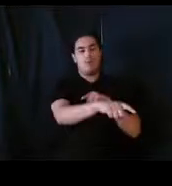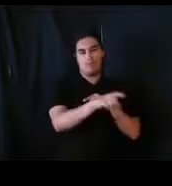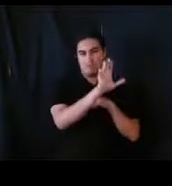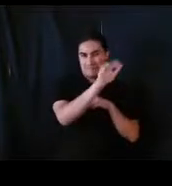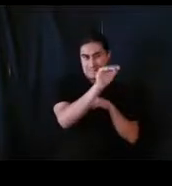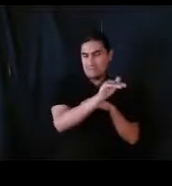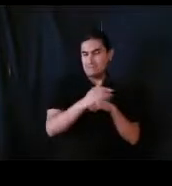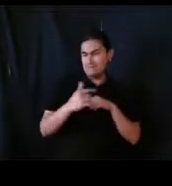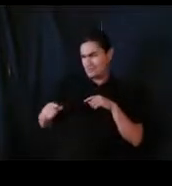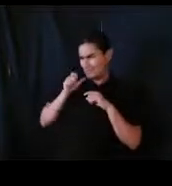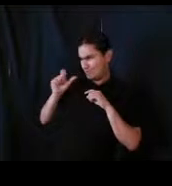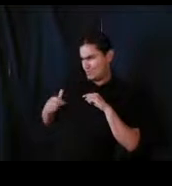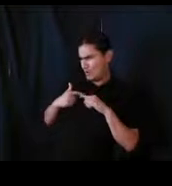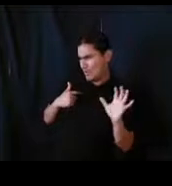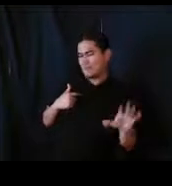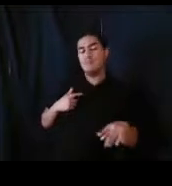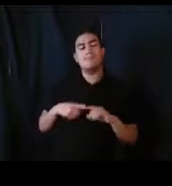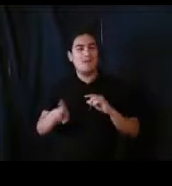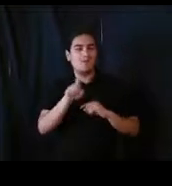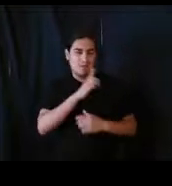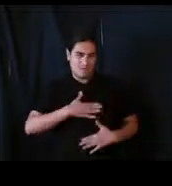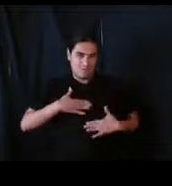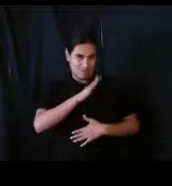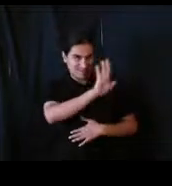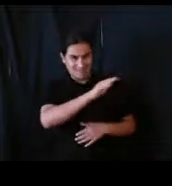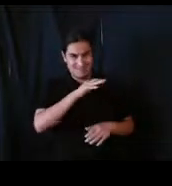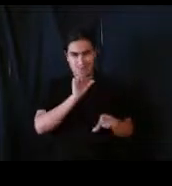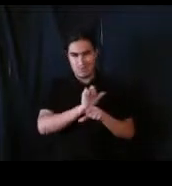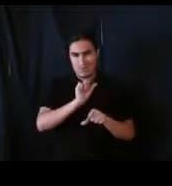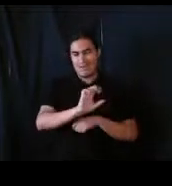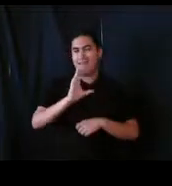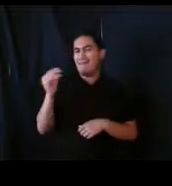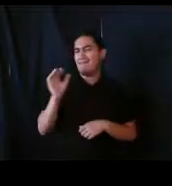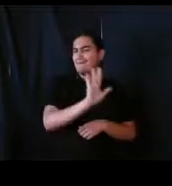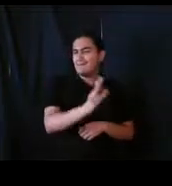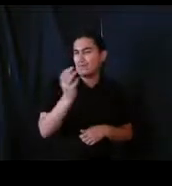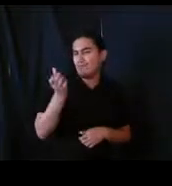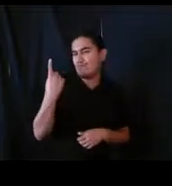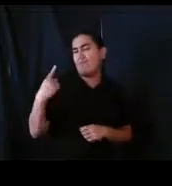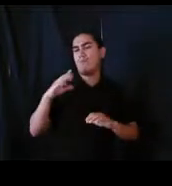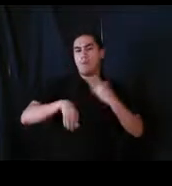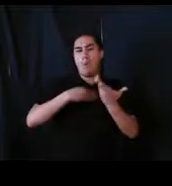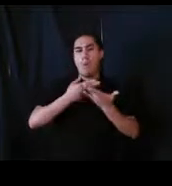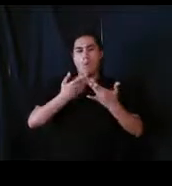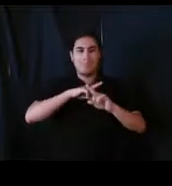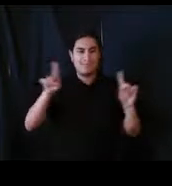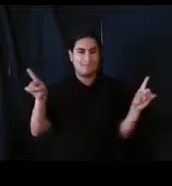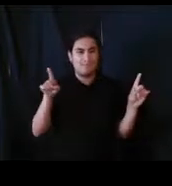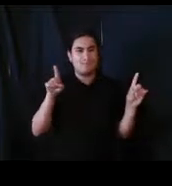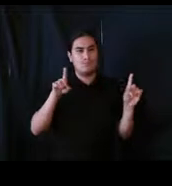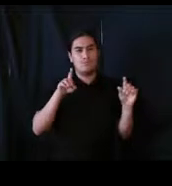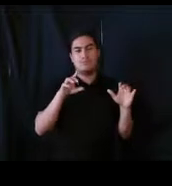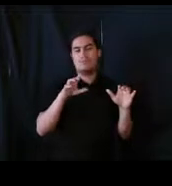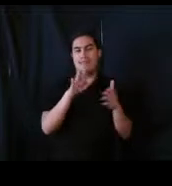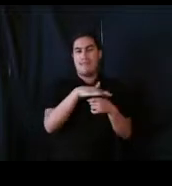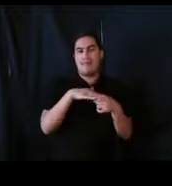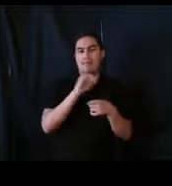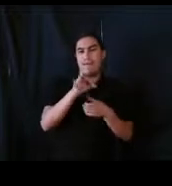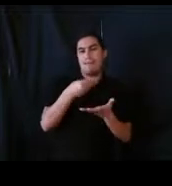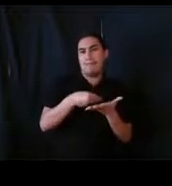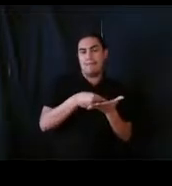me um but i really appreciate his effort and his understanding of all the different pots of money so it isn't just